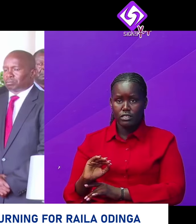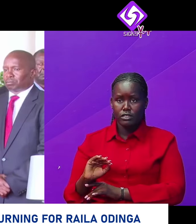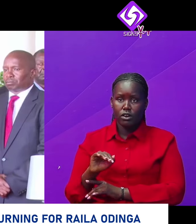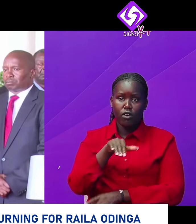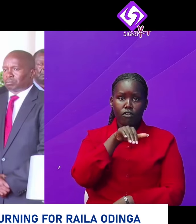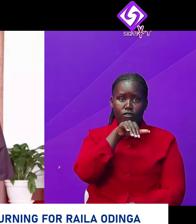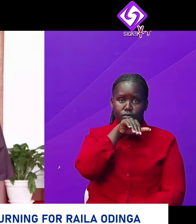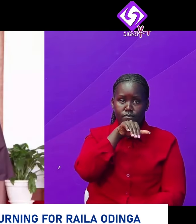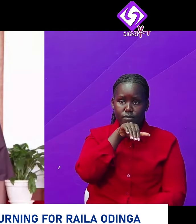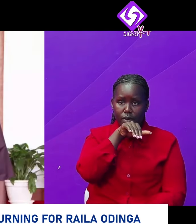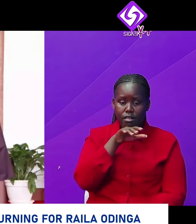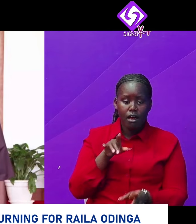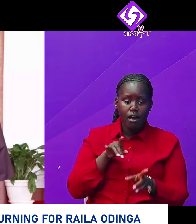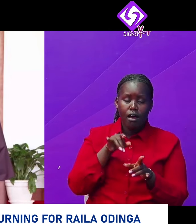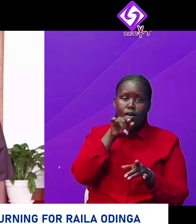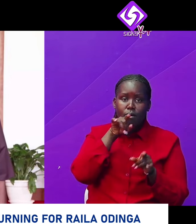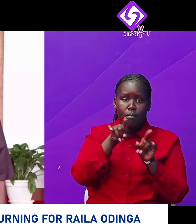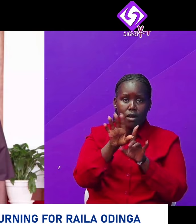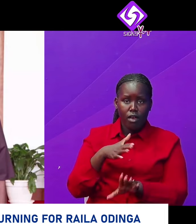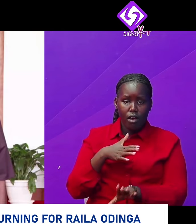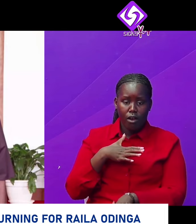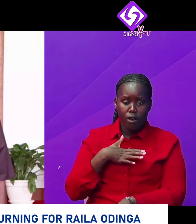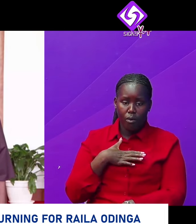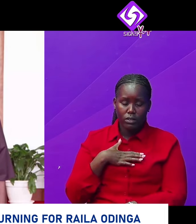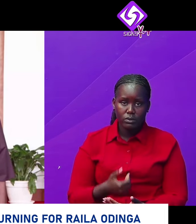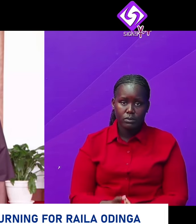brother, the Honorable Raila Odinga.